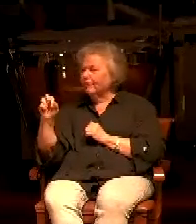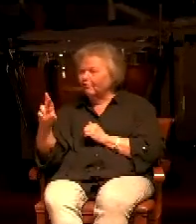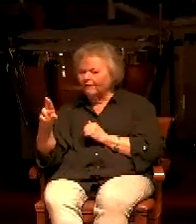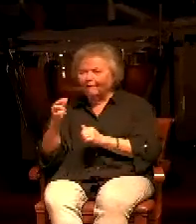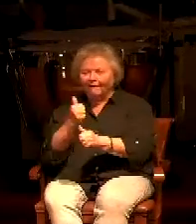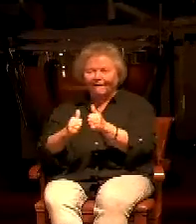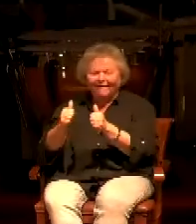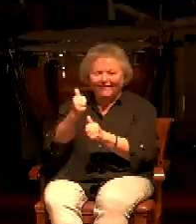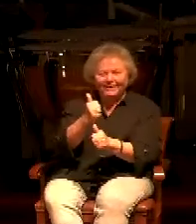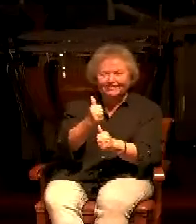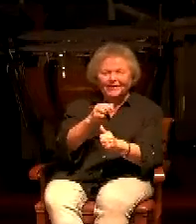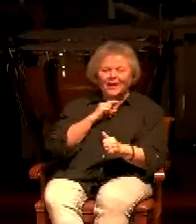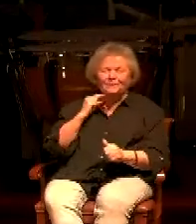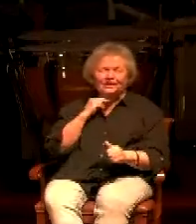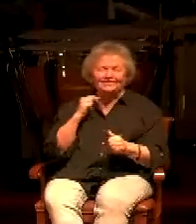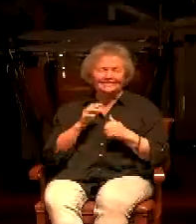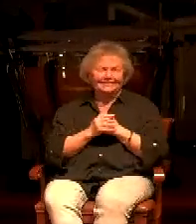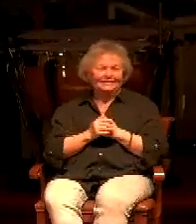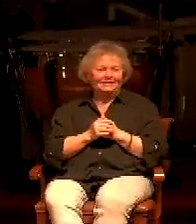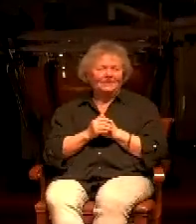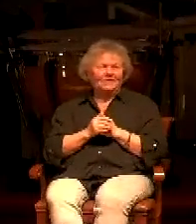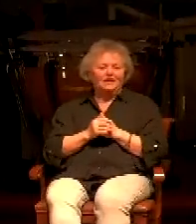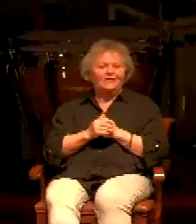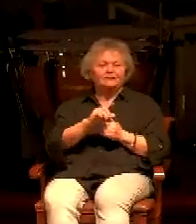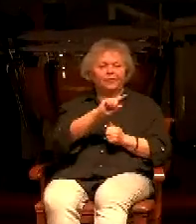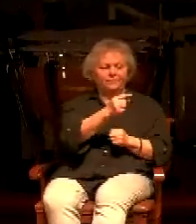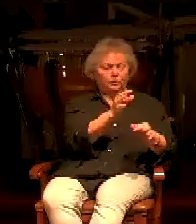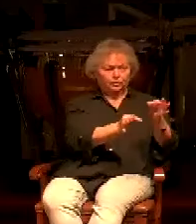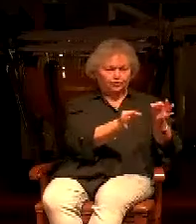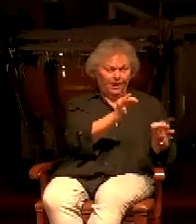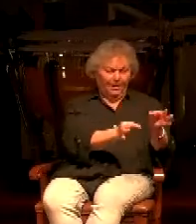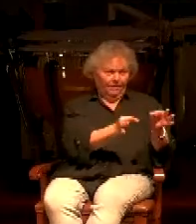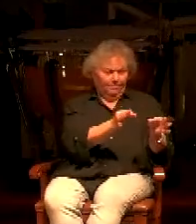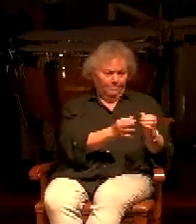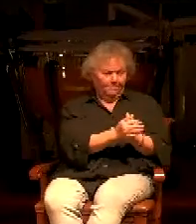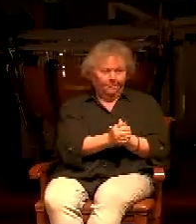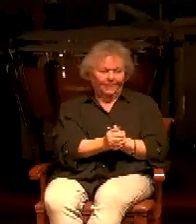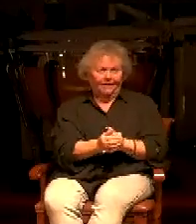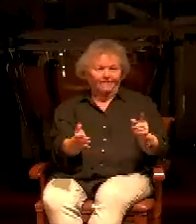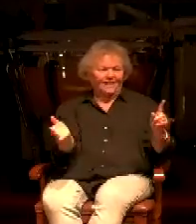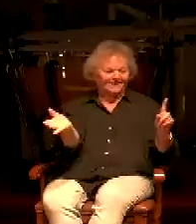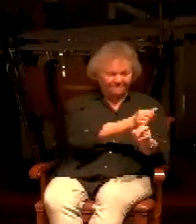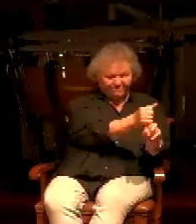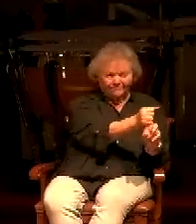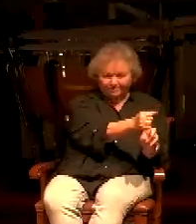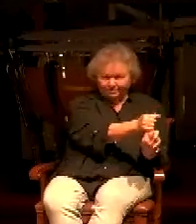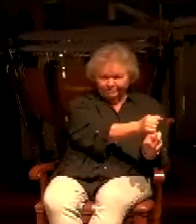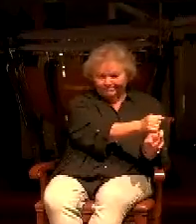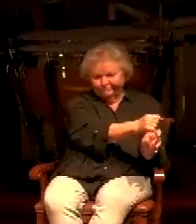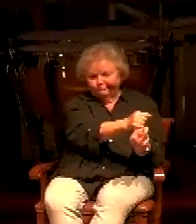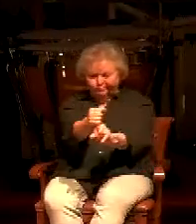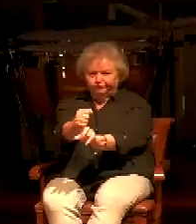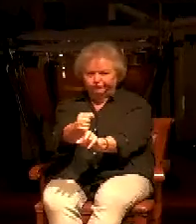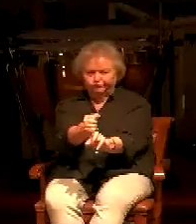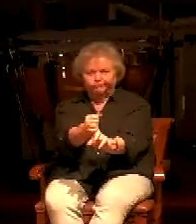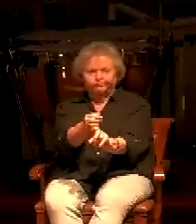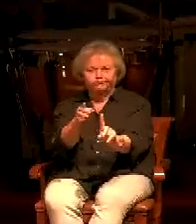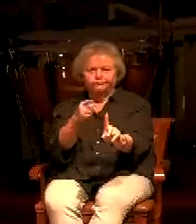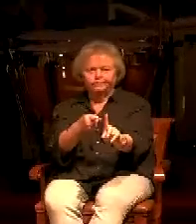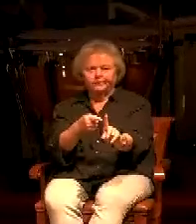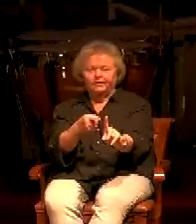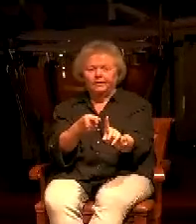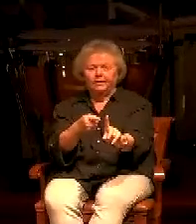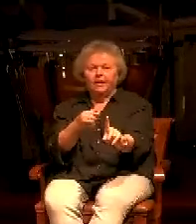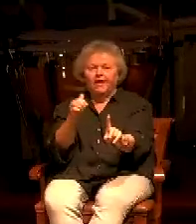priest. He's over it. So in this first trial, they literally grab Jesus and they take him to this former high priest